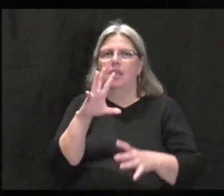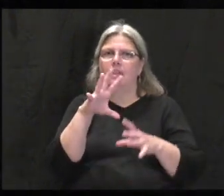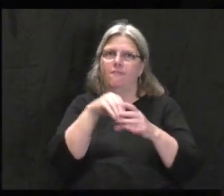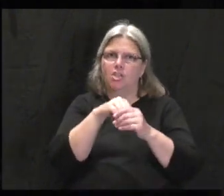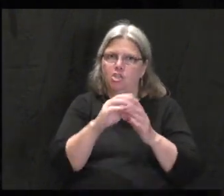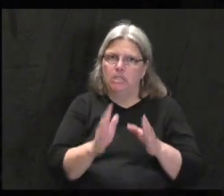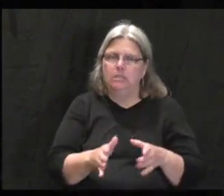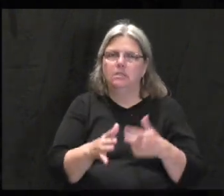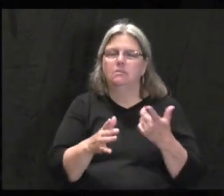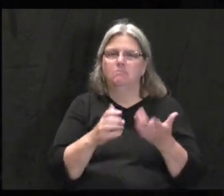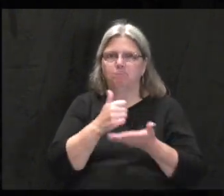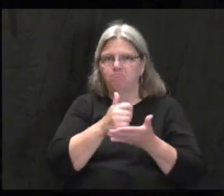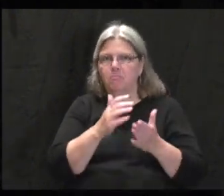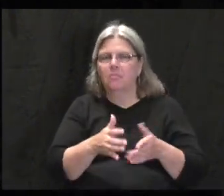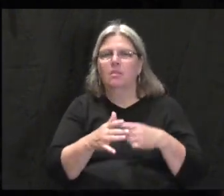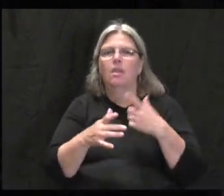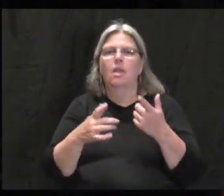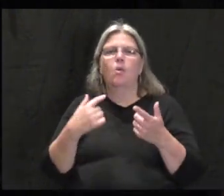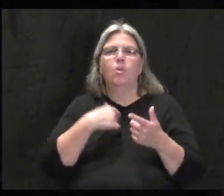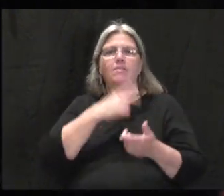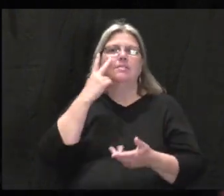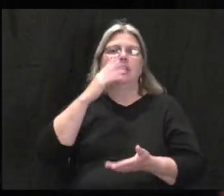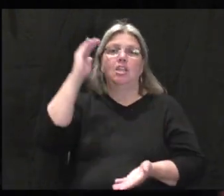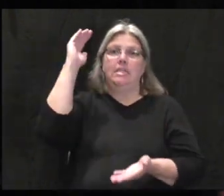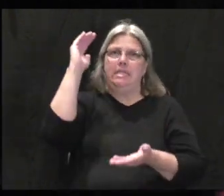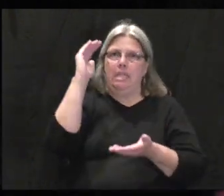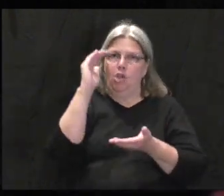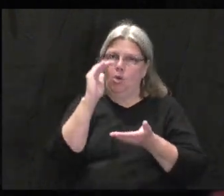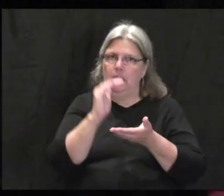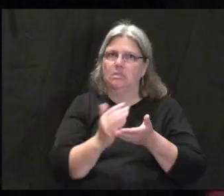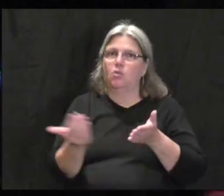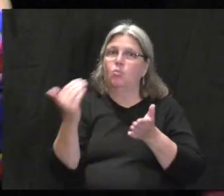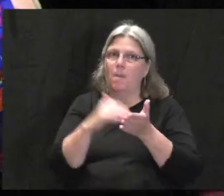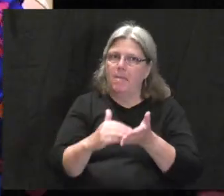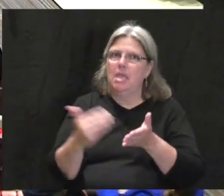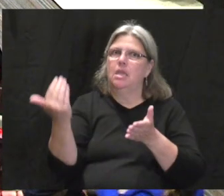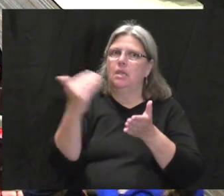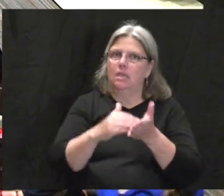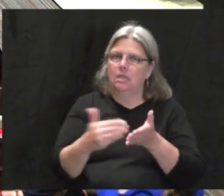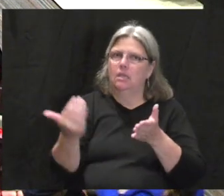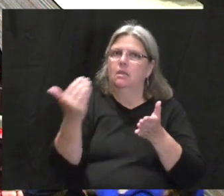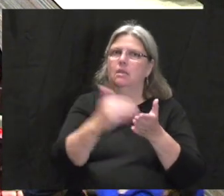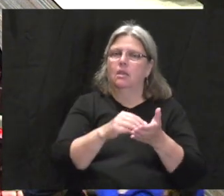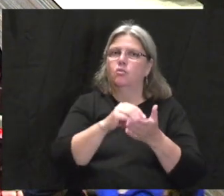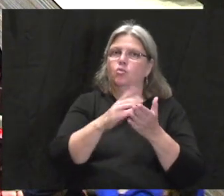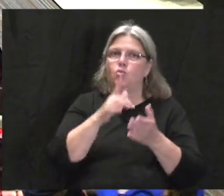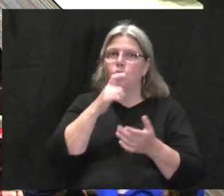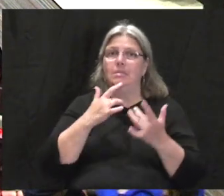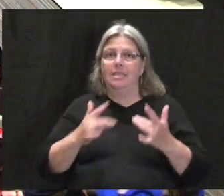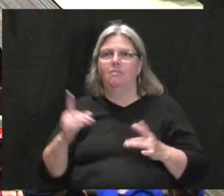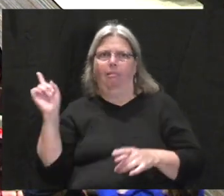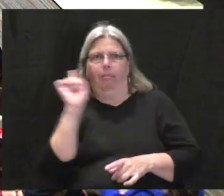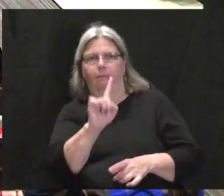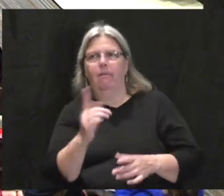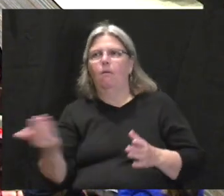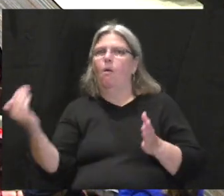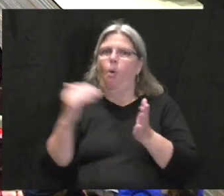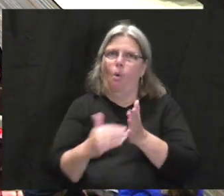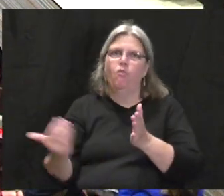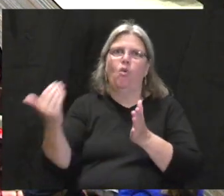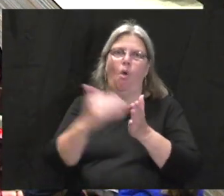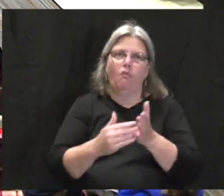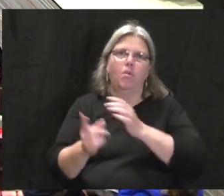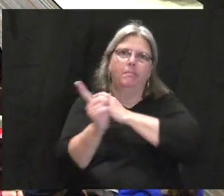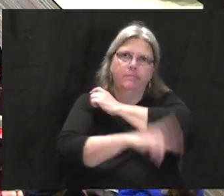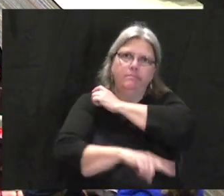one day in that restorative intervention classroom previously called ISS. That's an ongoing relationship where we're trying to help